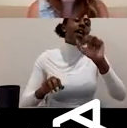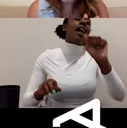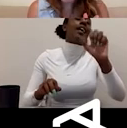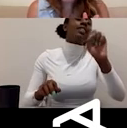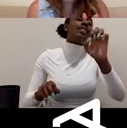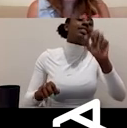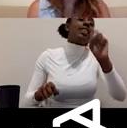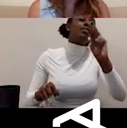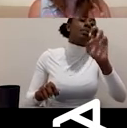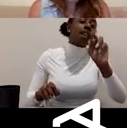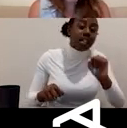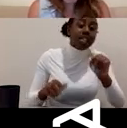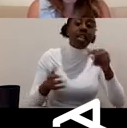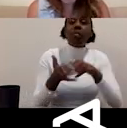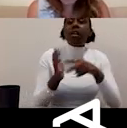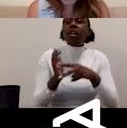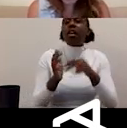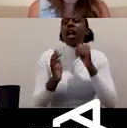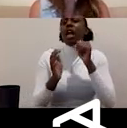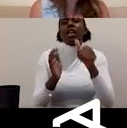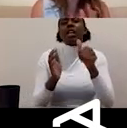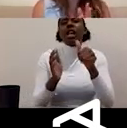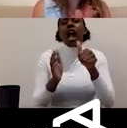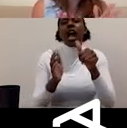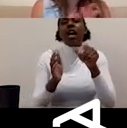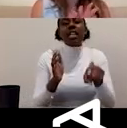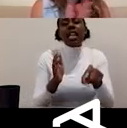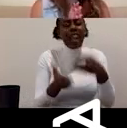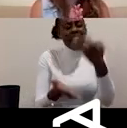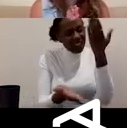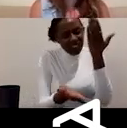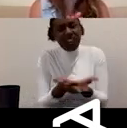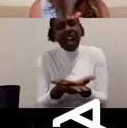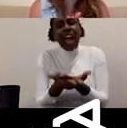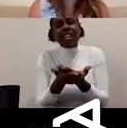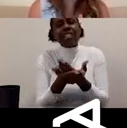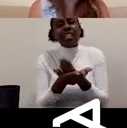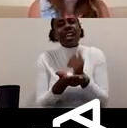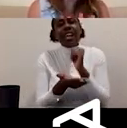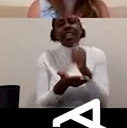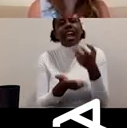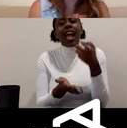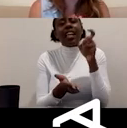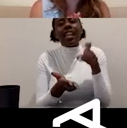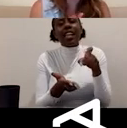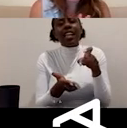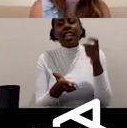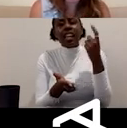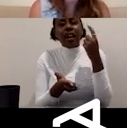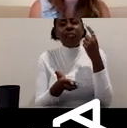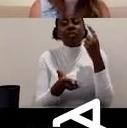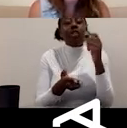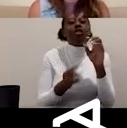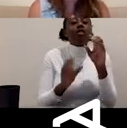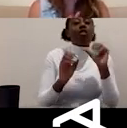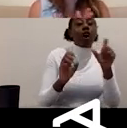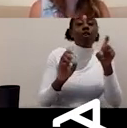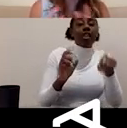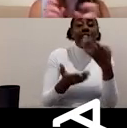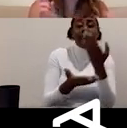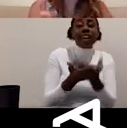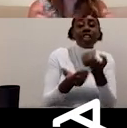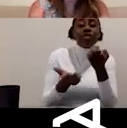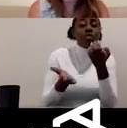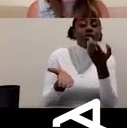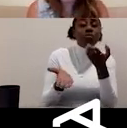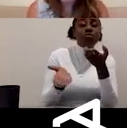predicate to open up this investigation. So no factual evidence that criminal behavior was happening and they could